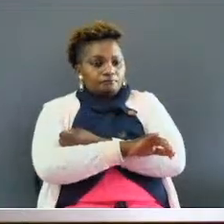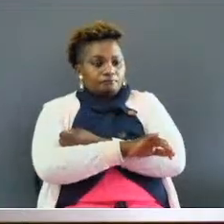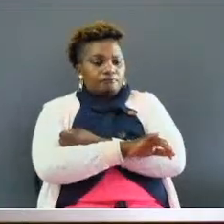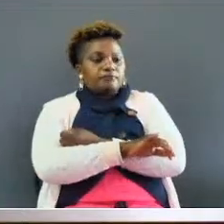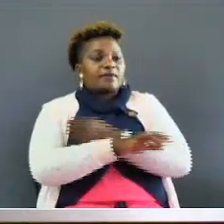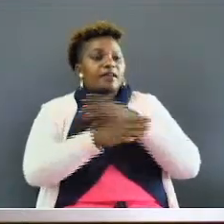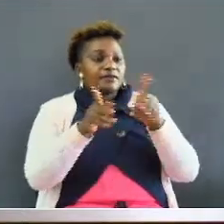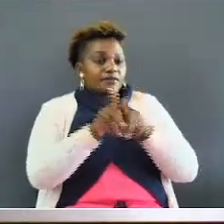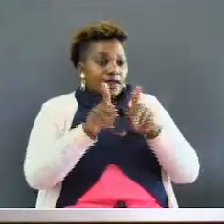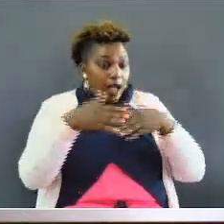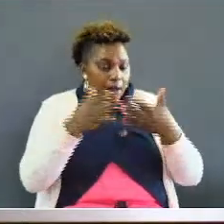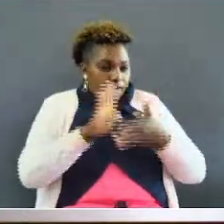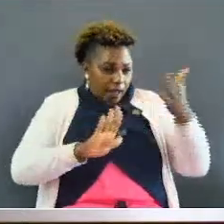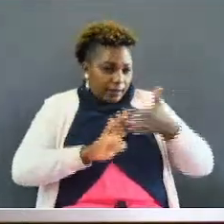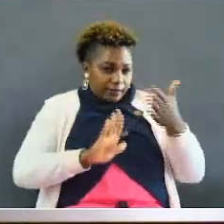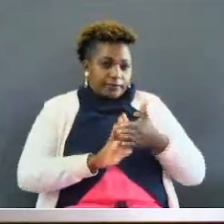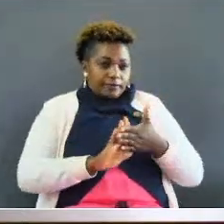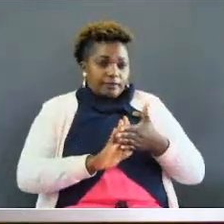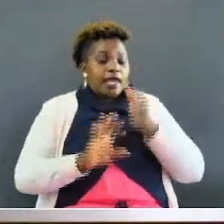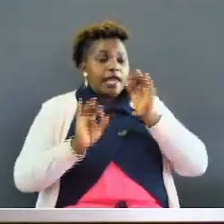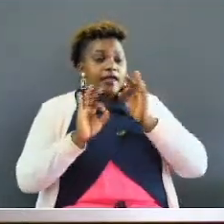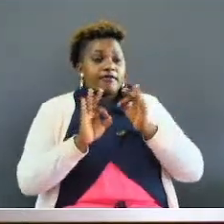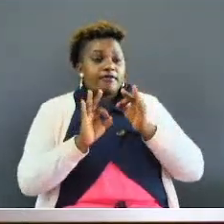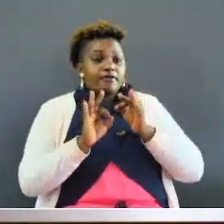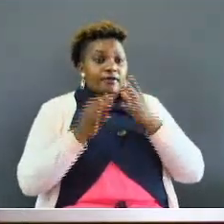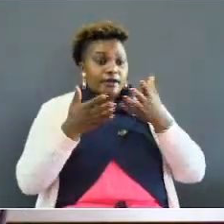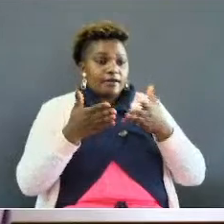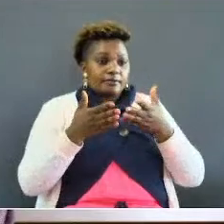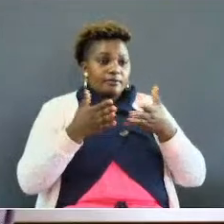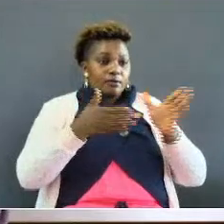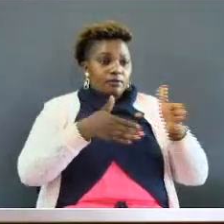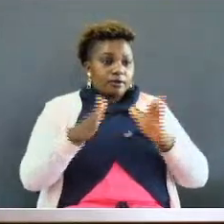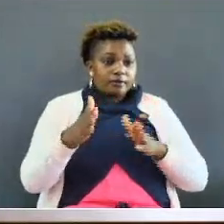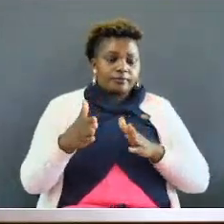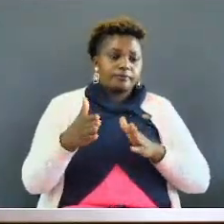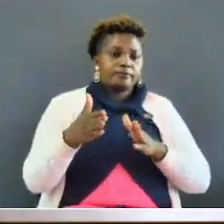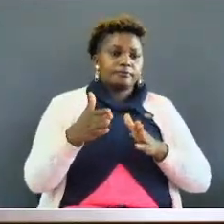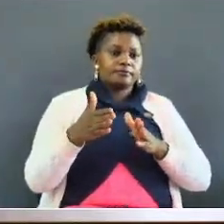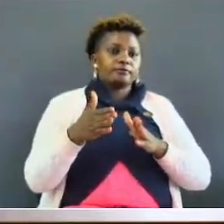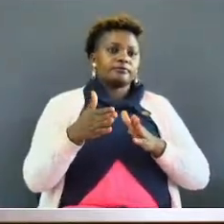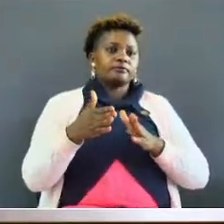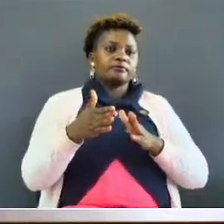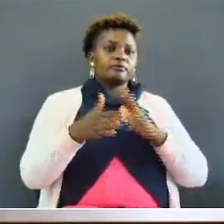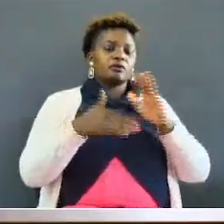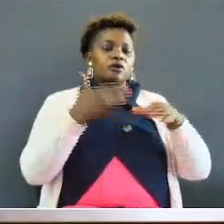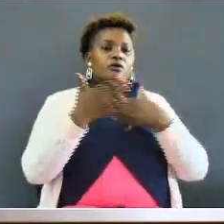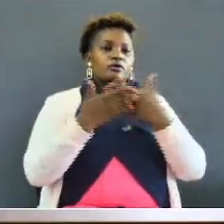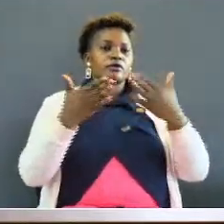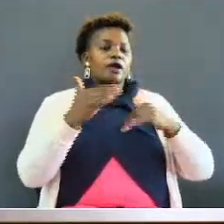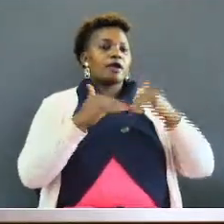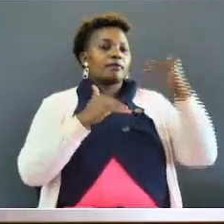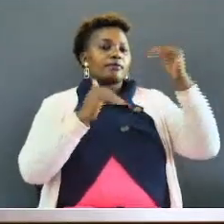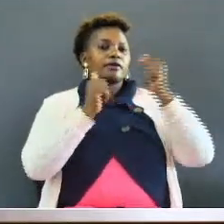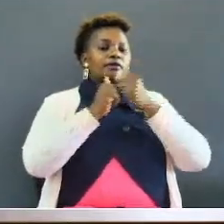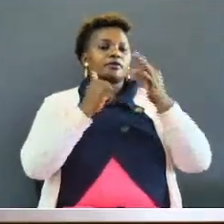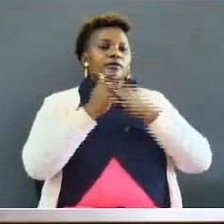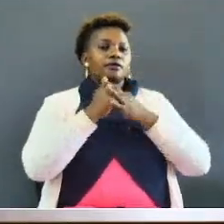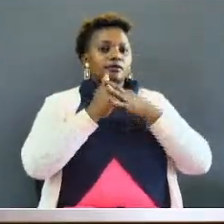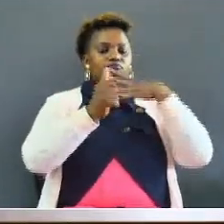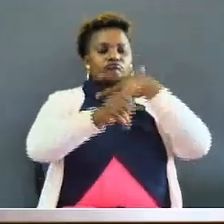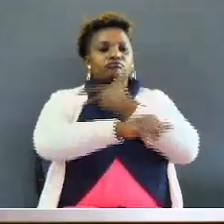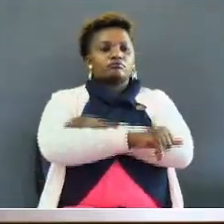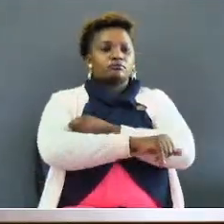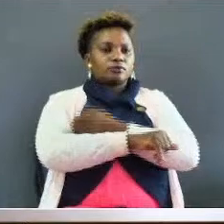as soon as possible. We have now been given opportunity for all those above 18 to get the